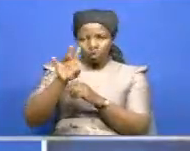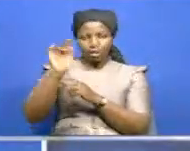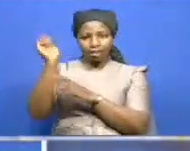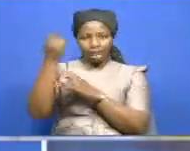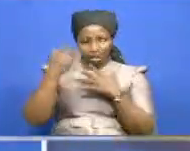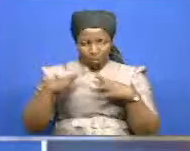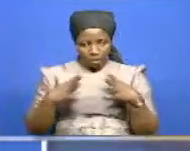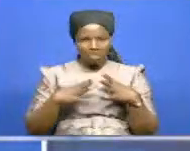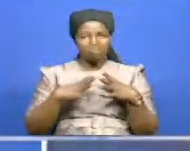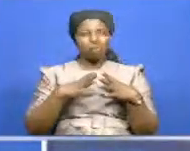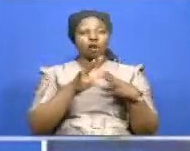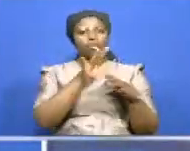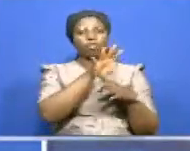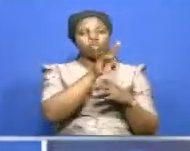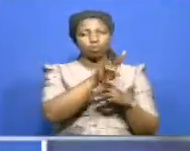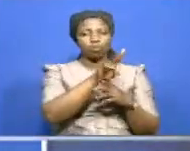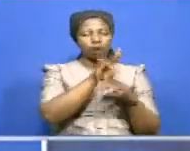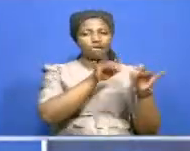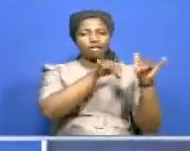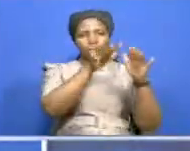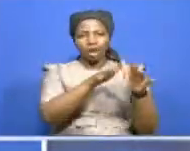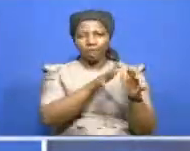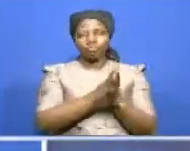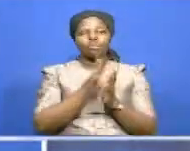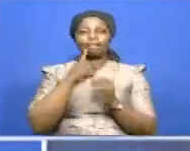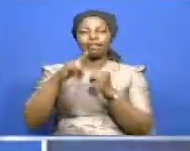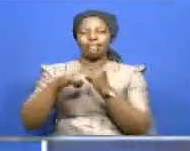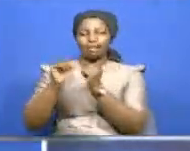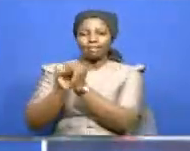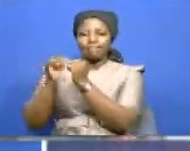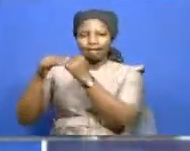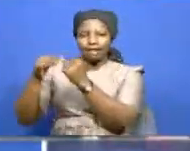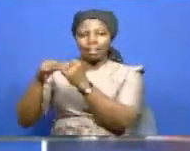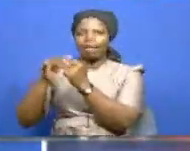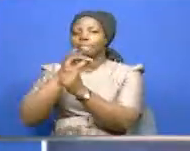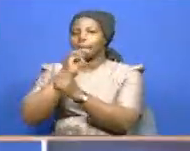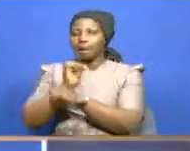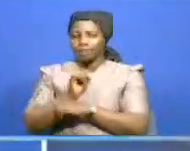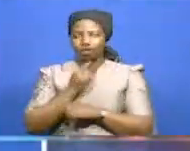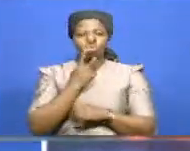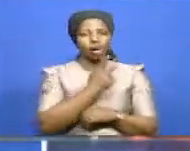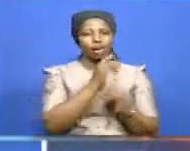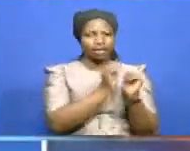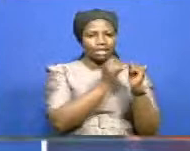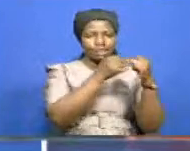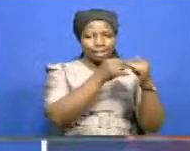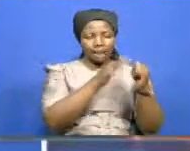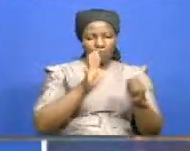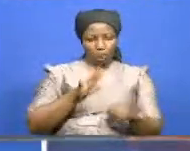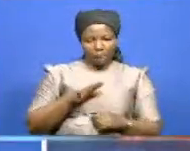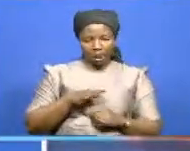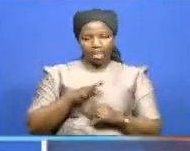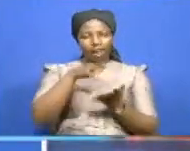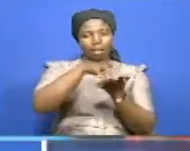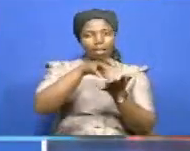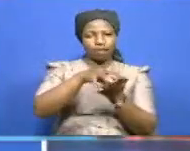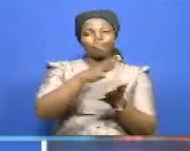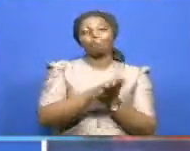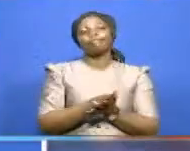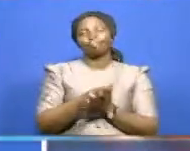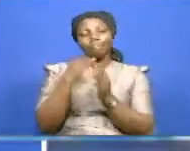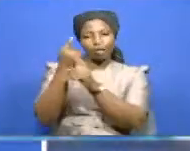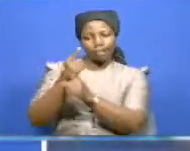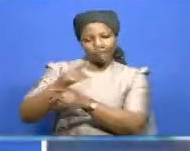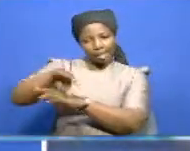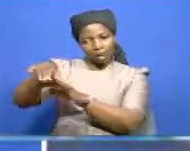while 618 are males and 218 are females. The cases are distributed across 25